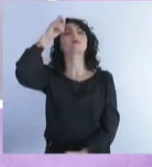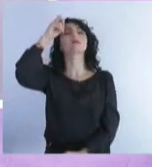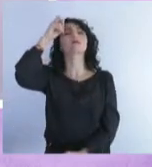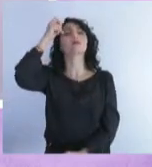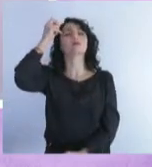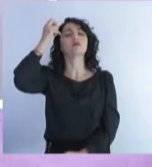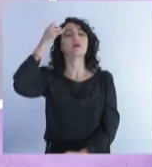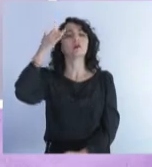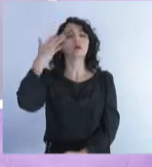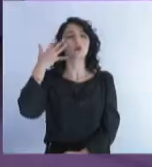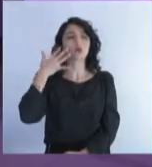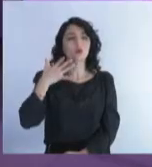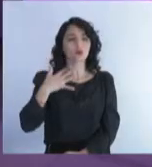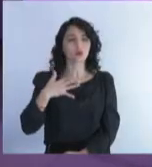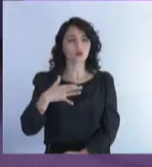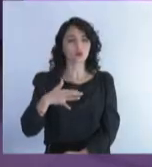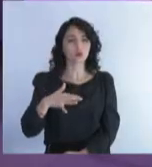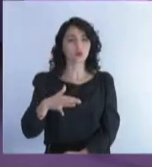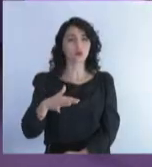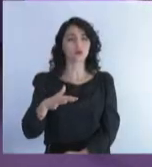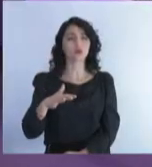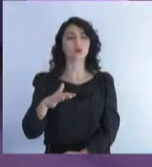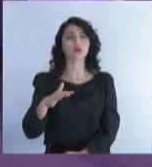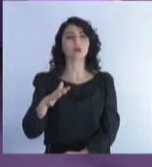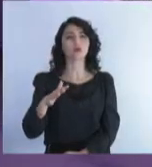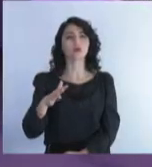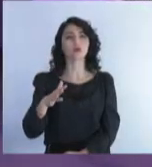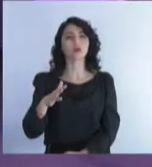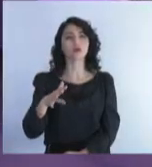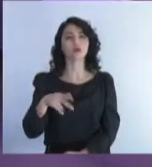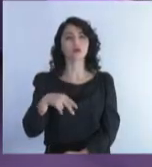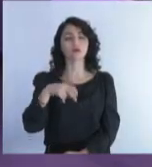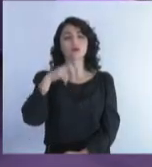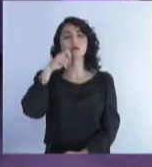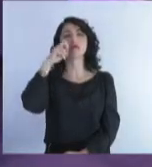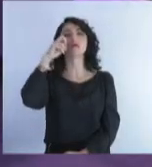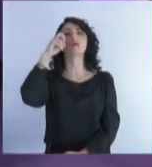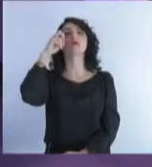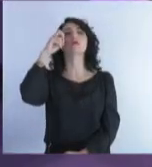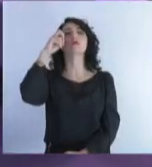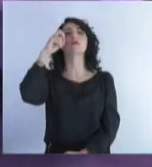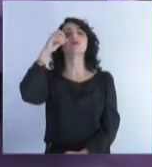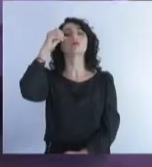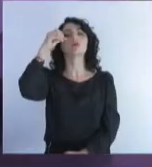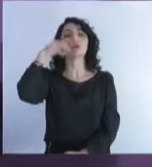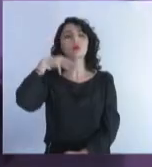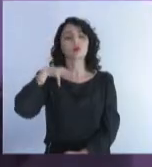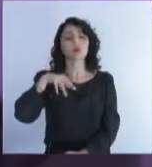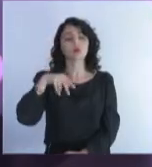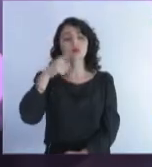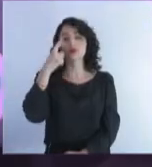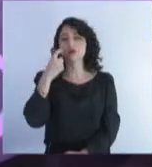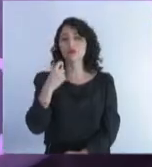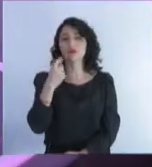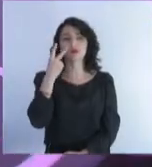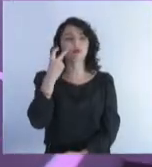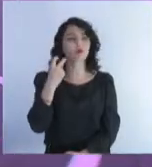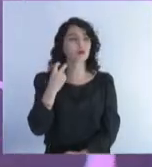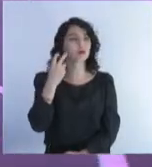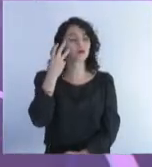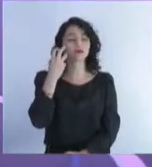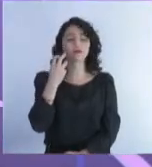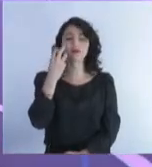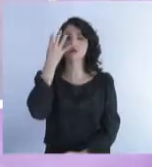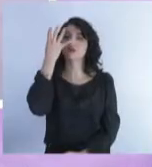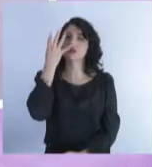in-breath, two on the out-breath, three on the in-breath, four on the out-breath.